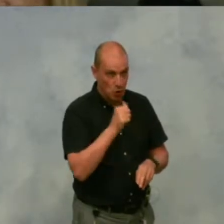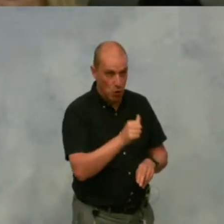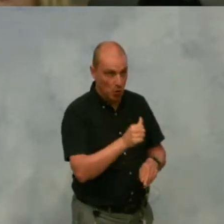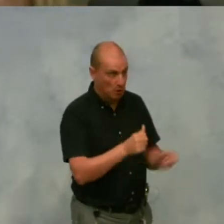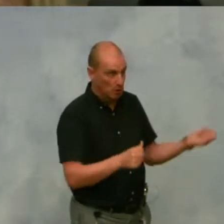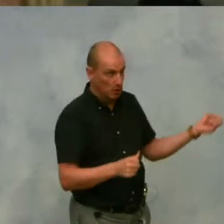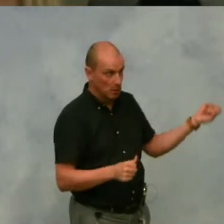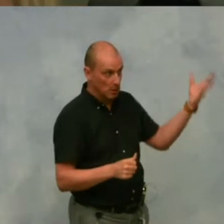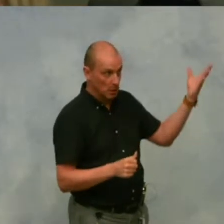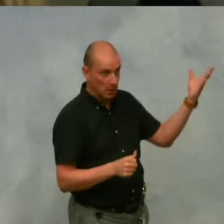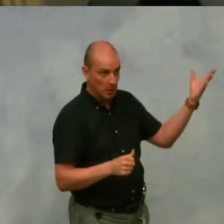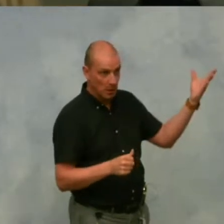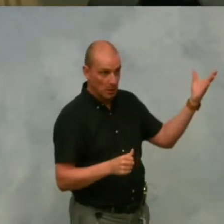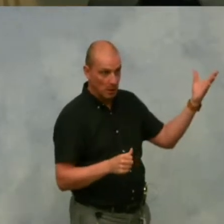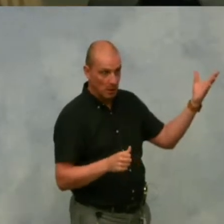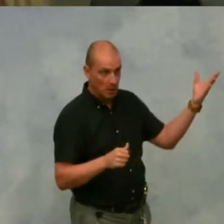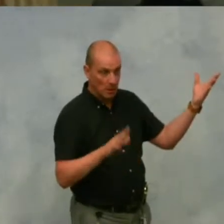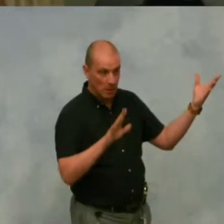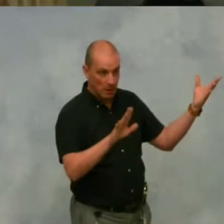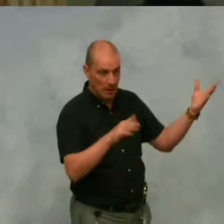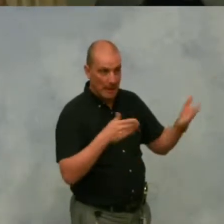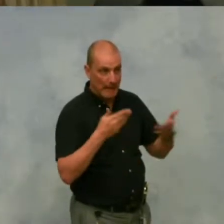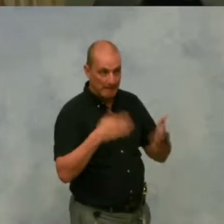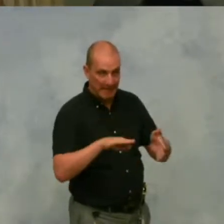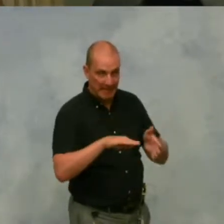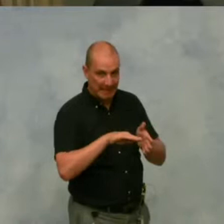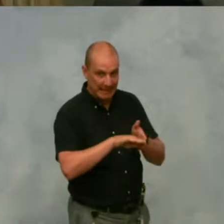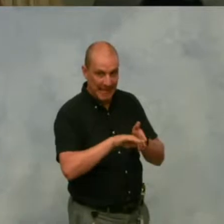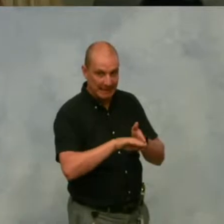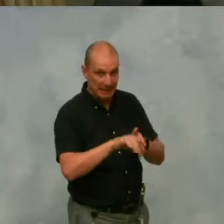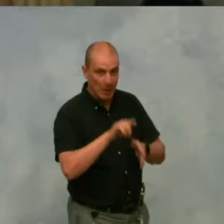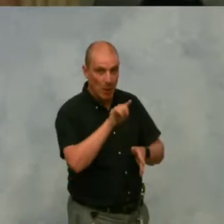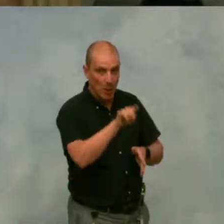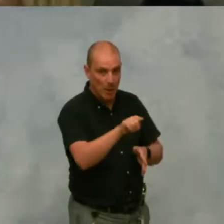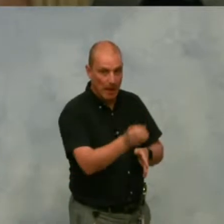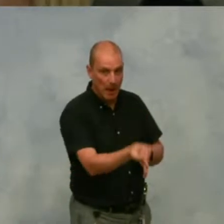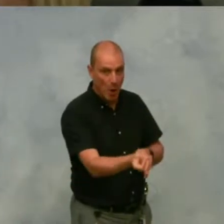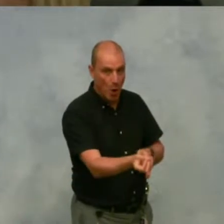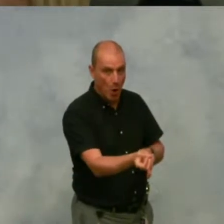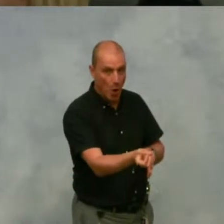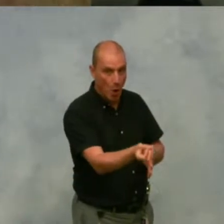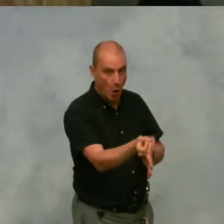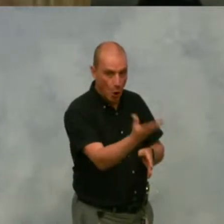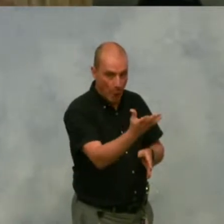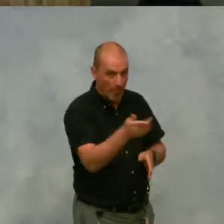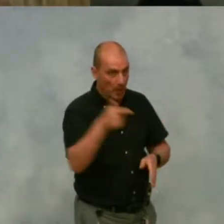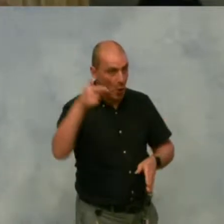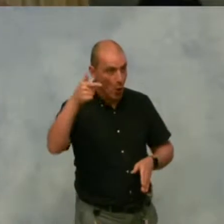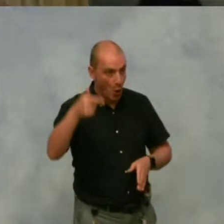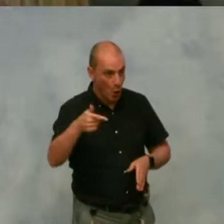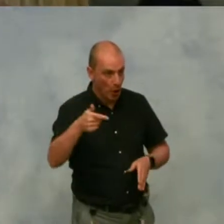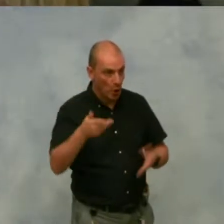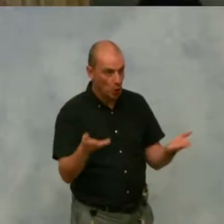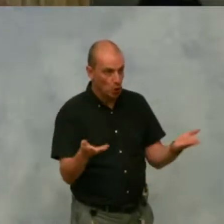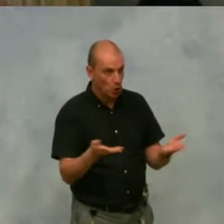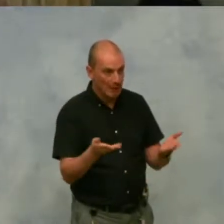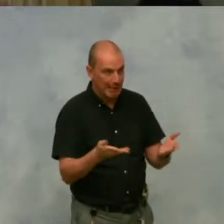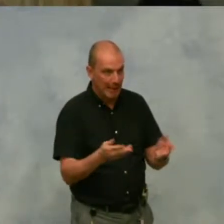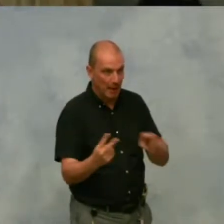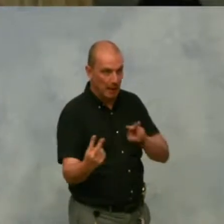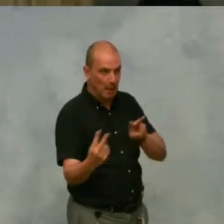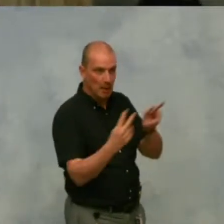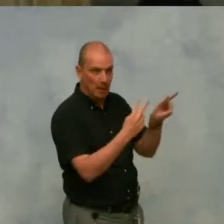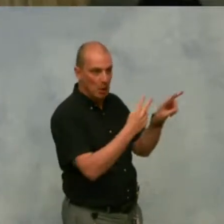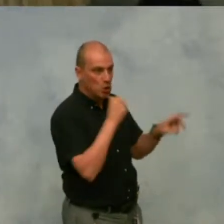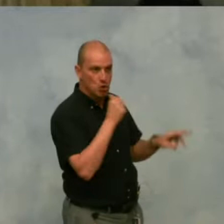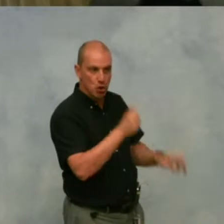I remember the testing when we were doing it, as soon as his mic was on, the camera was on him, but the camera's not going